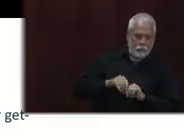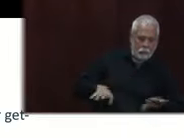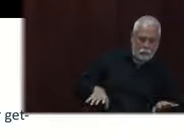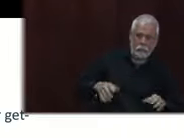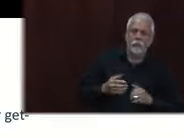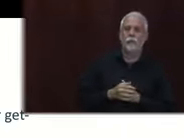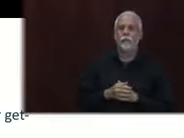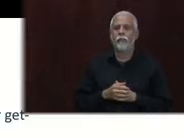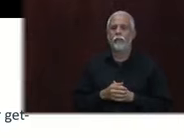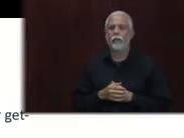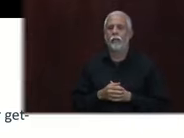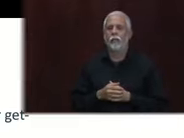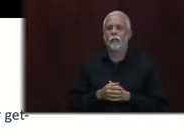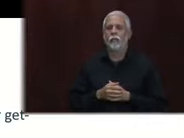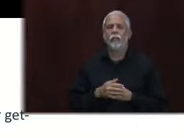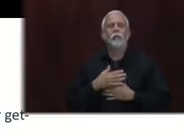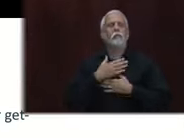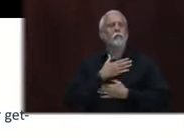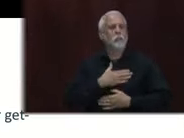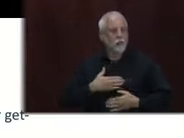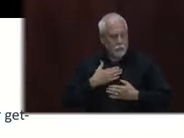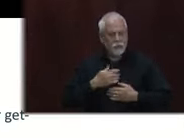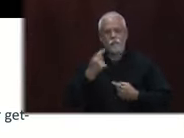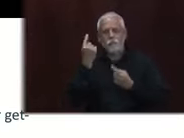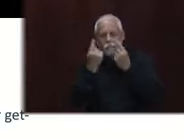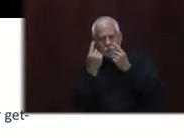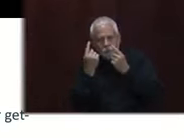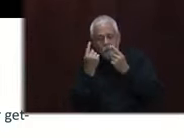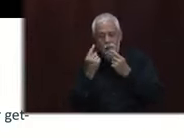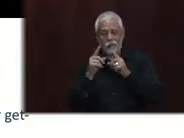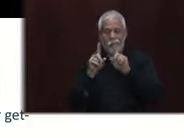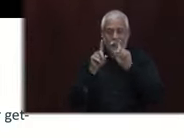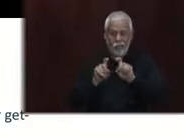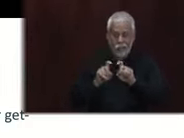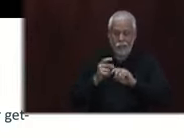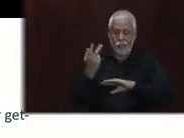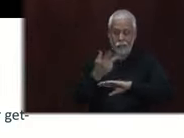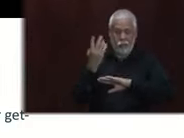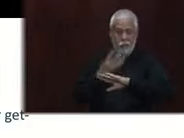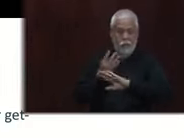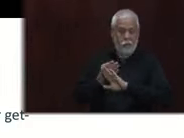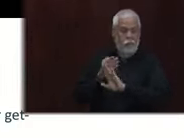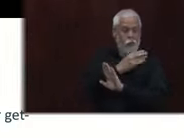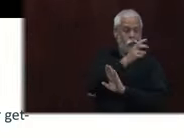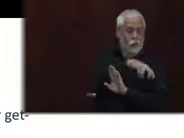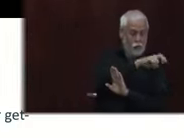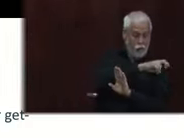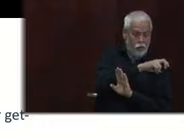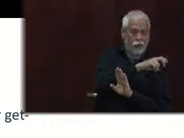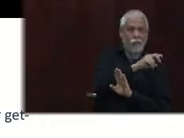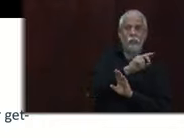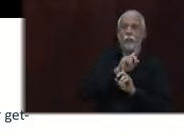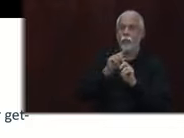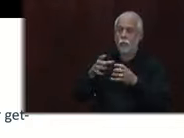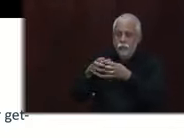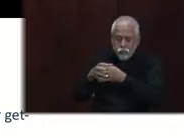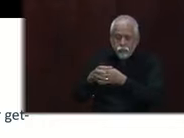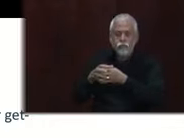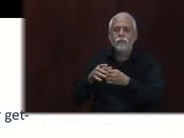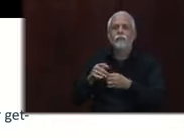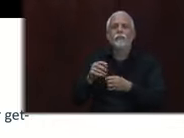others. And please consider getting tested 3 to 4 days prior to travel or attending a holiday